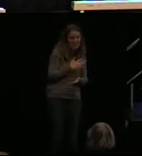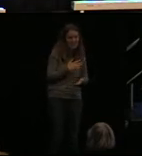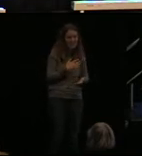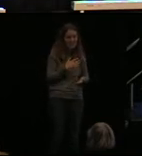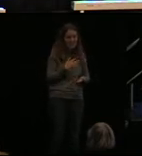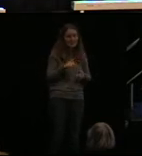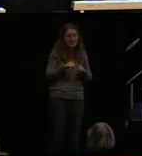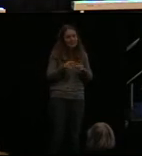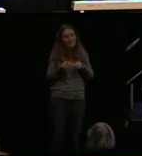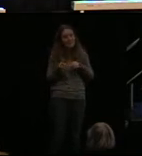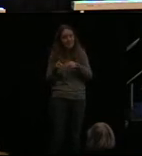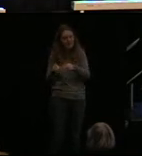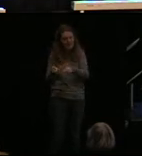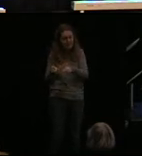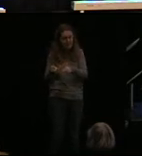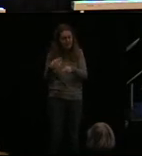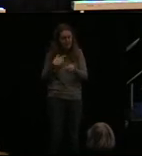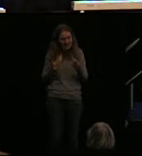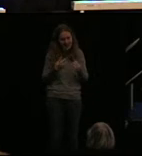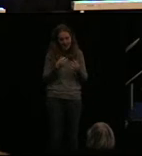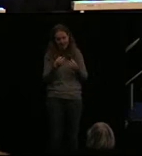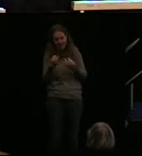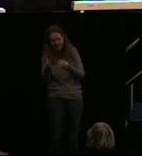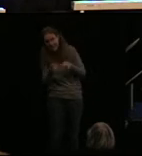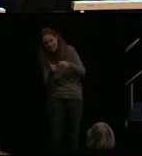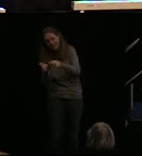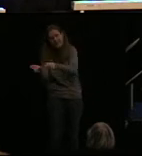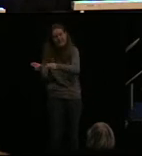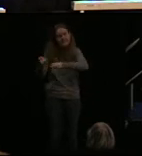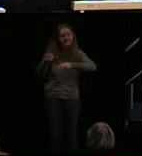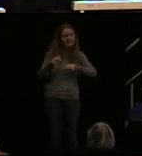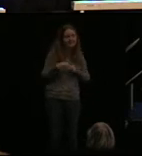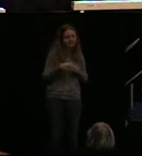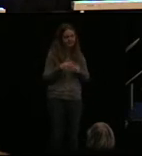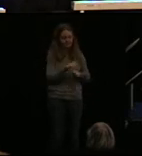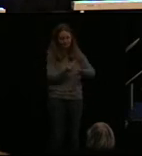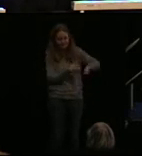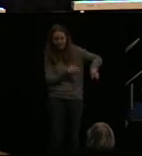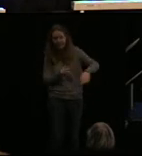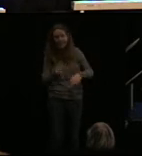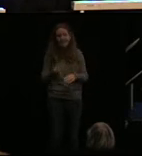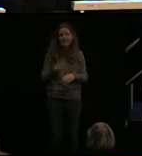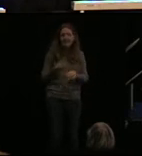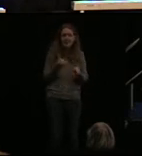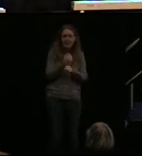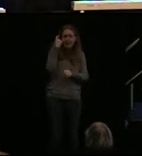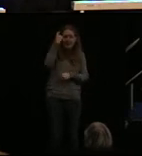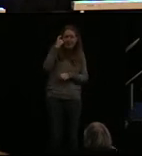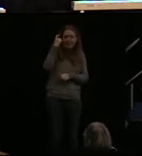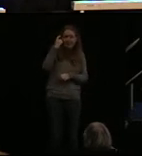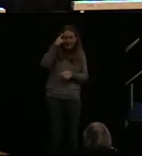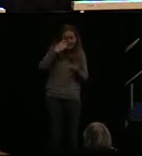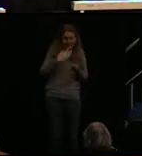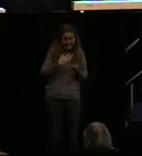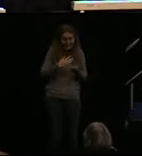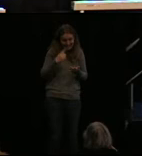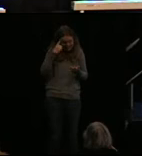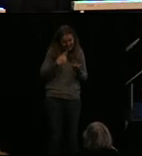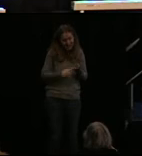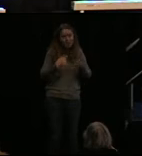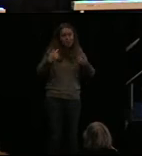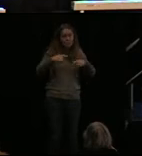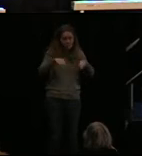different path it's taken me down. And it got me thinking, the decisions we make will determine our